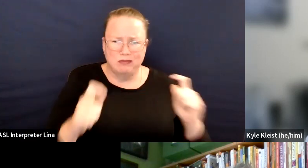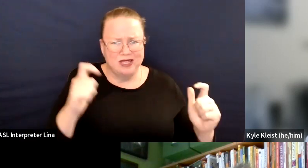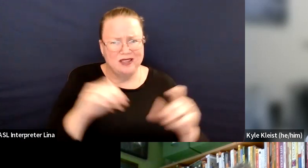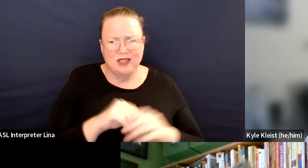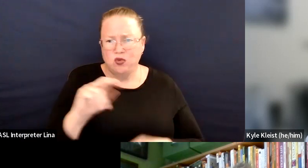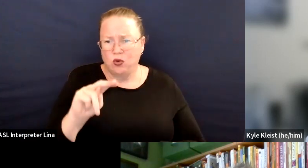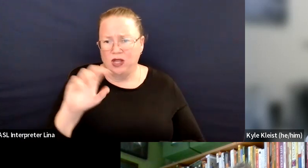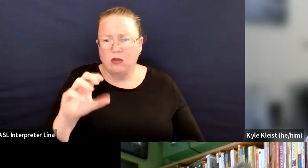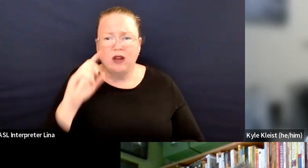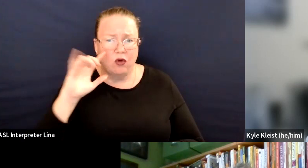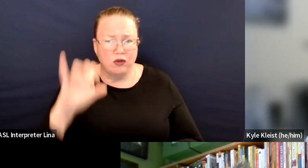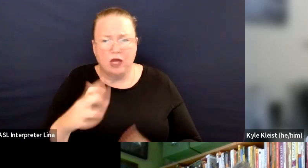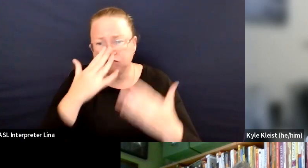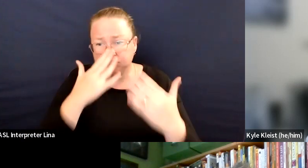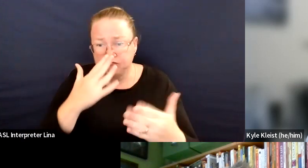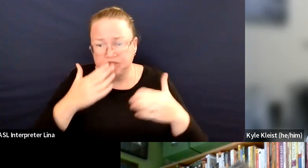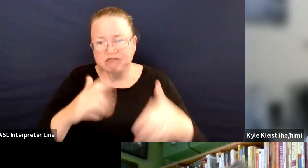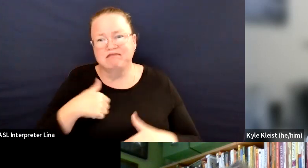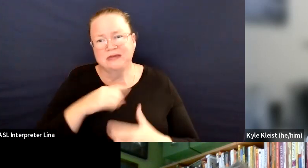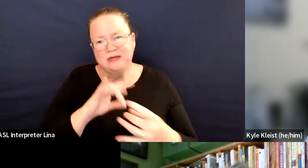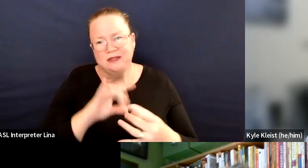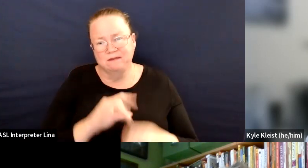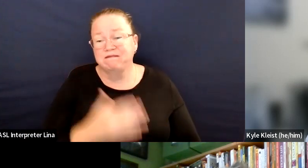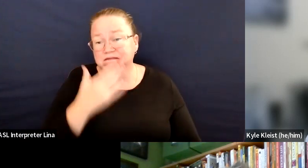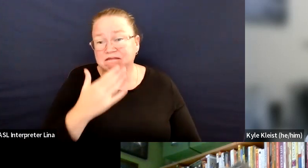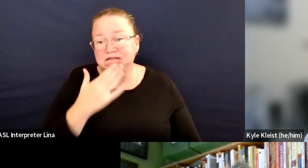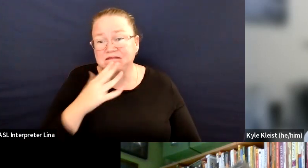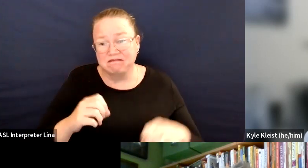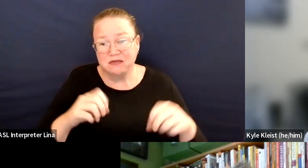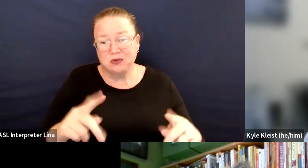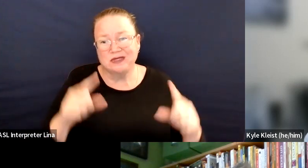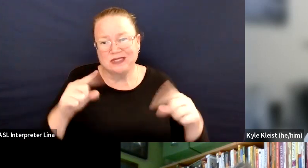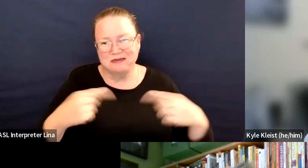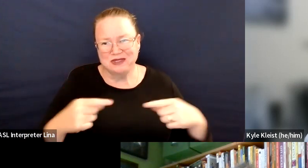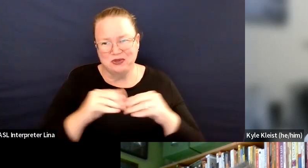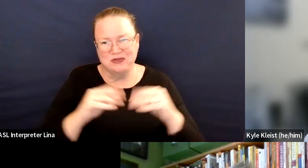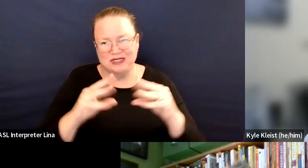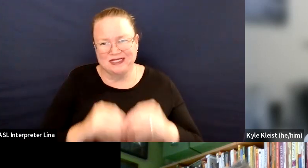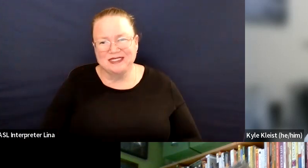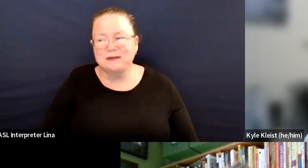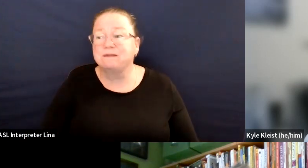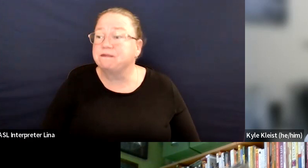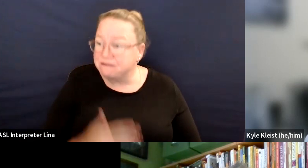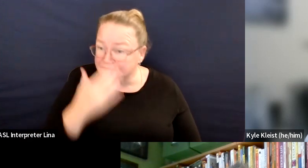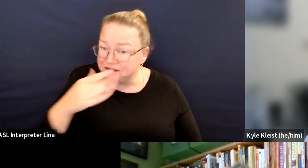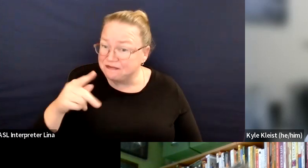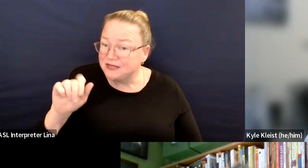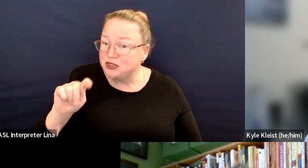Carolina in that. So thank you for allowing me to speak, and appreciate the opportunity to be at this conference. Thank you,